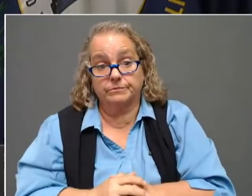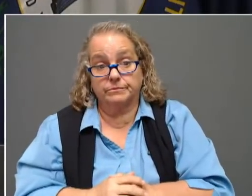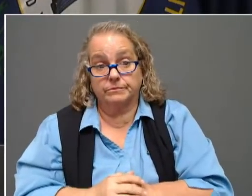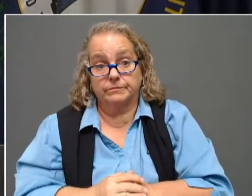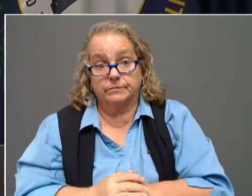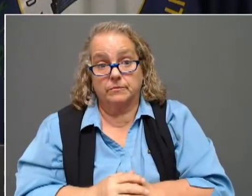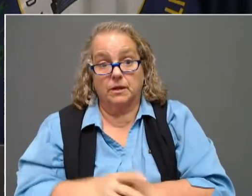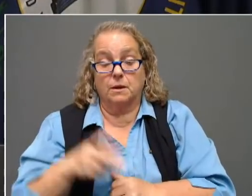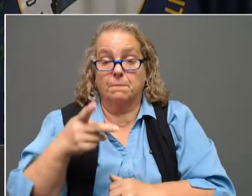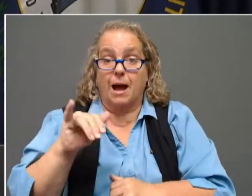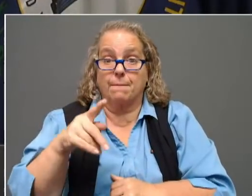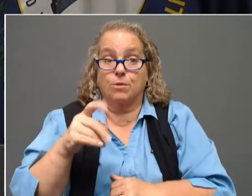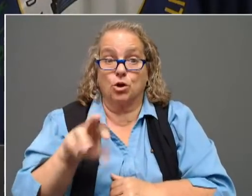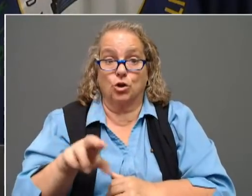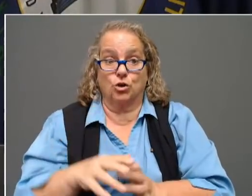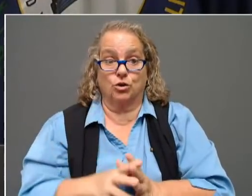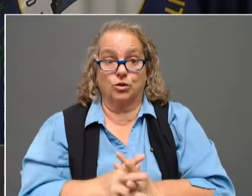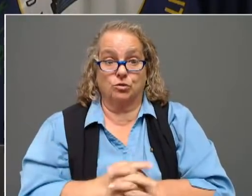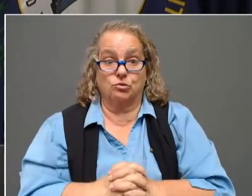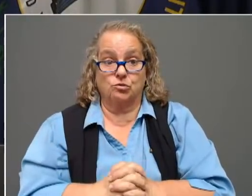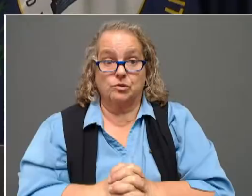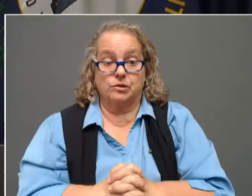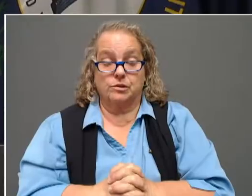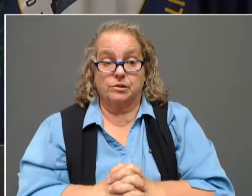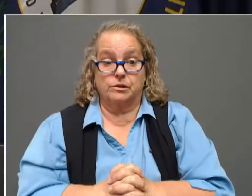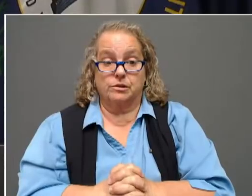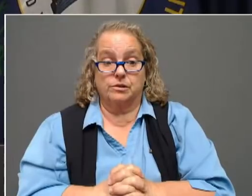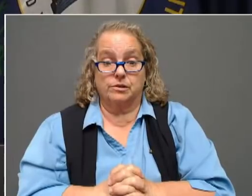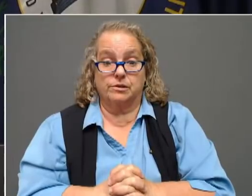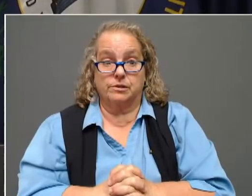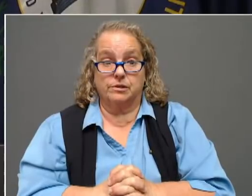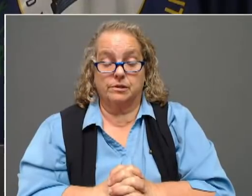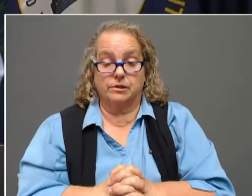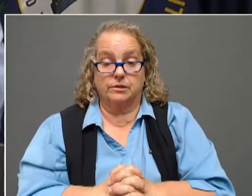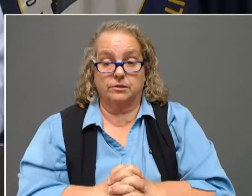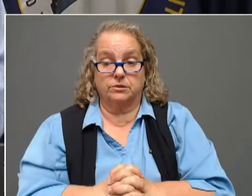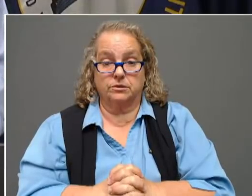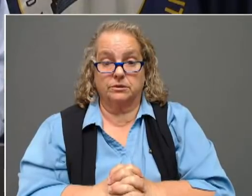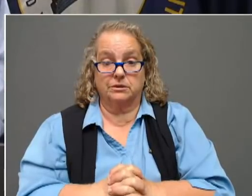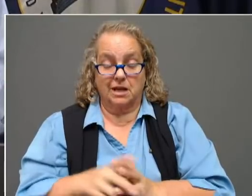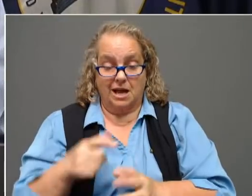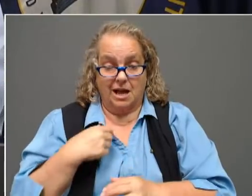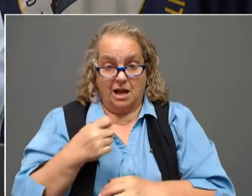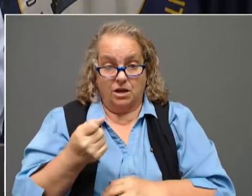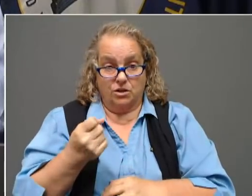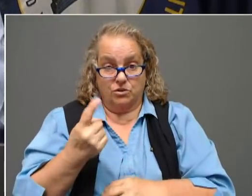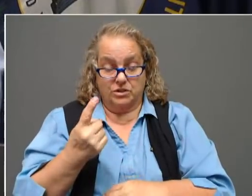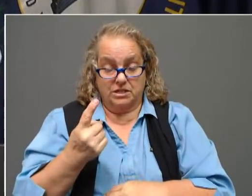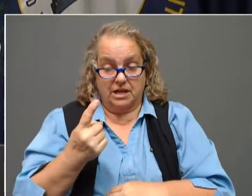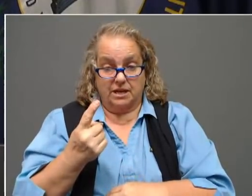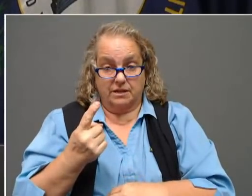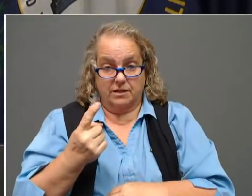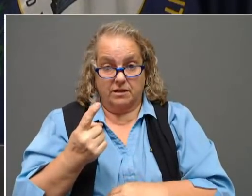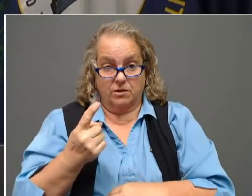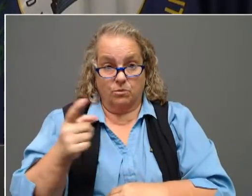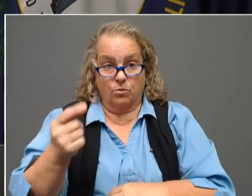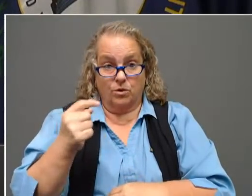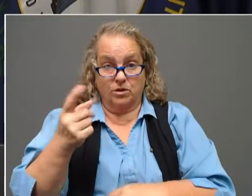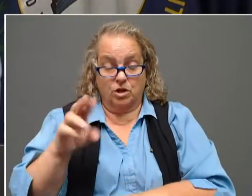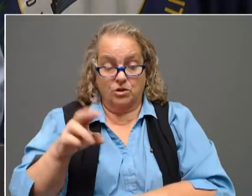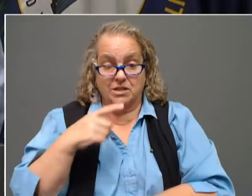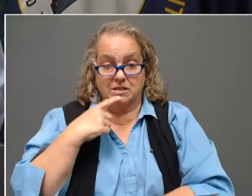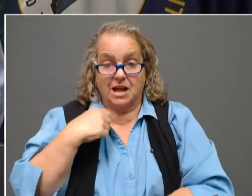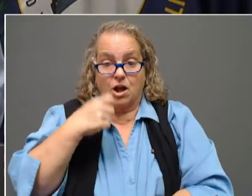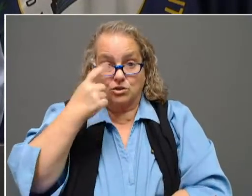Piper, I saw you joined us today. You want to add anything? Yes, so I understand, this may be for Dr. Stack, I understand that there was a technical